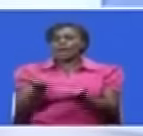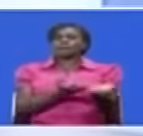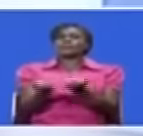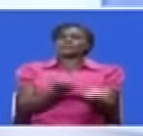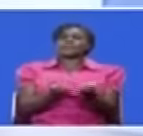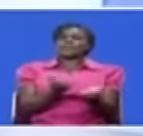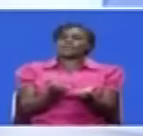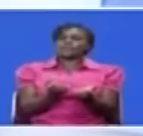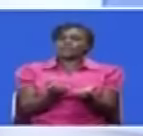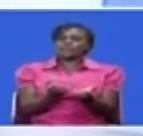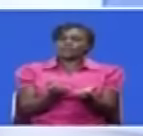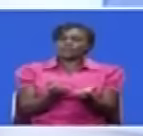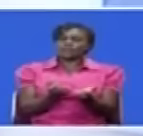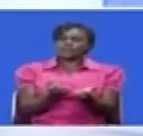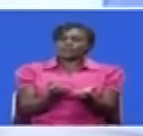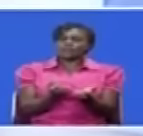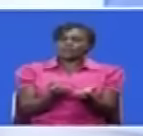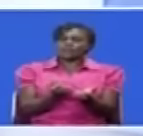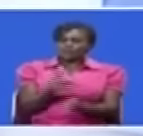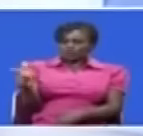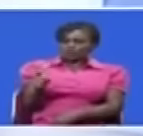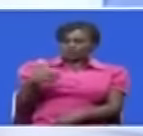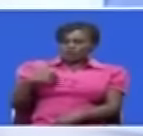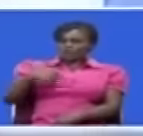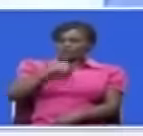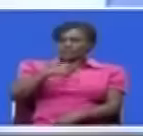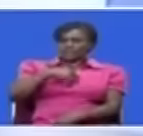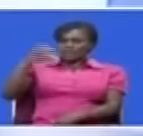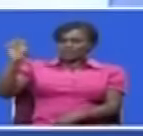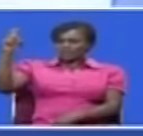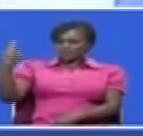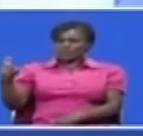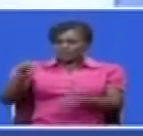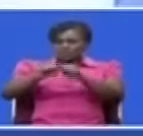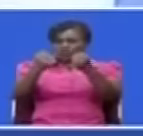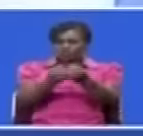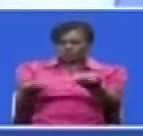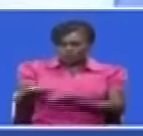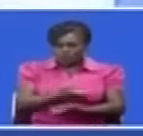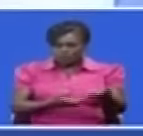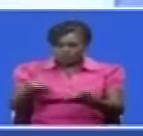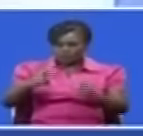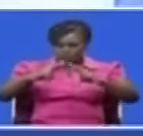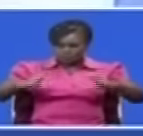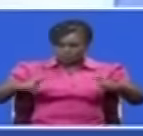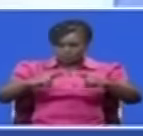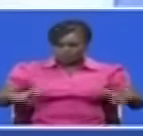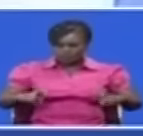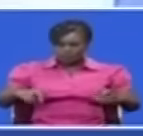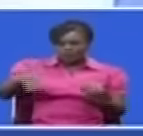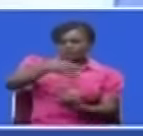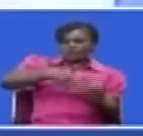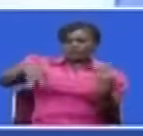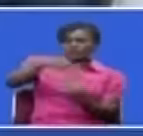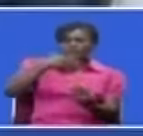called, of course, black and white. And in studio to discuss this with us is the Executive Director of the Social and Economic Research Foundation, Delano Kielu. Thank you